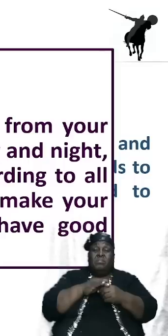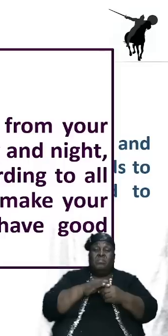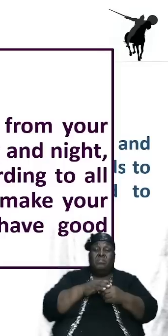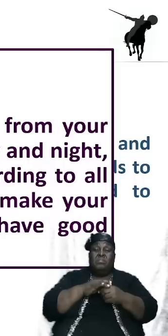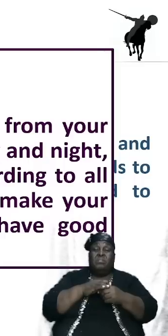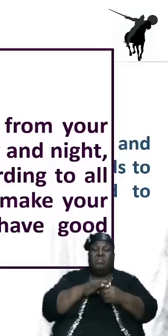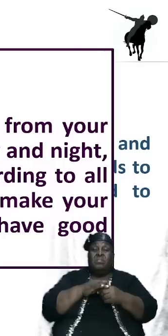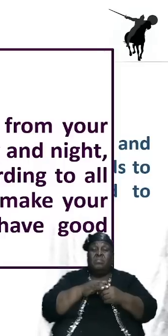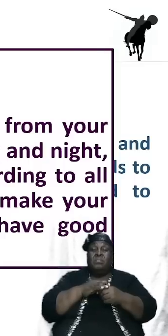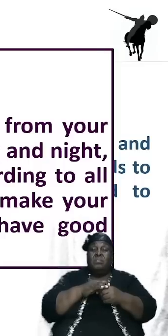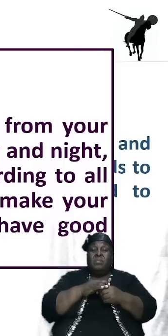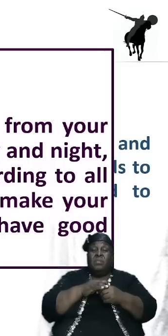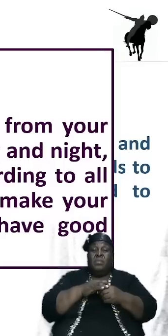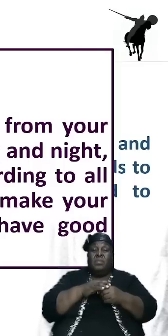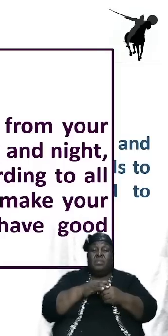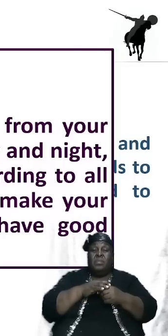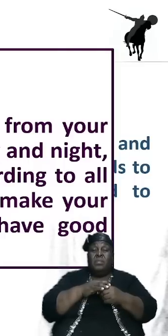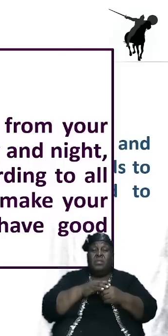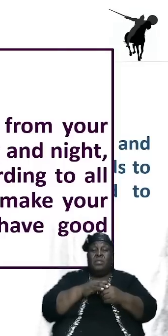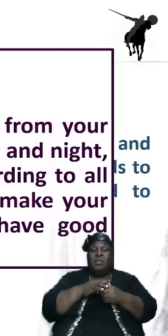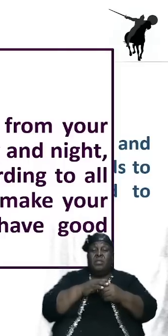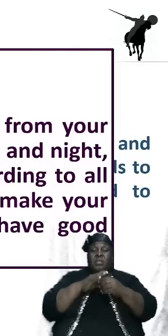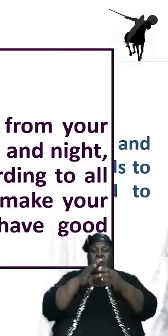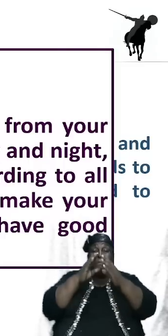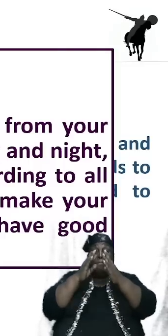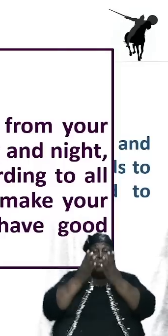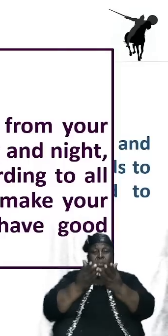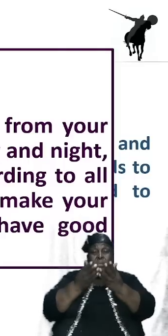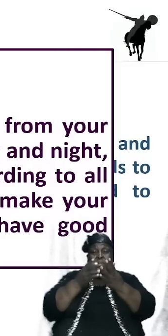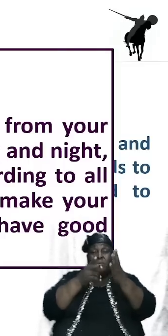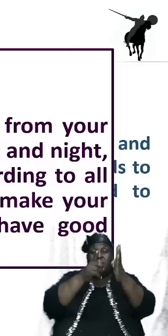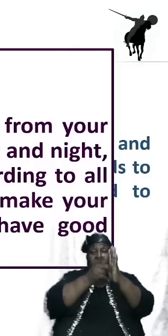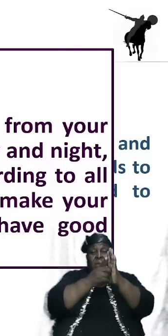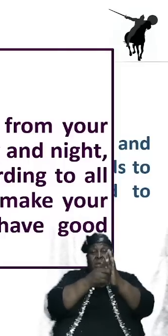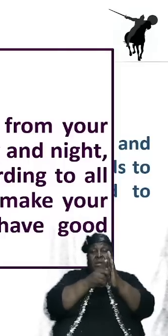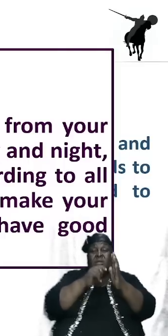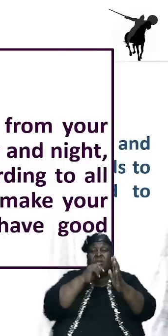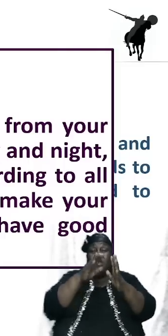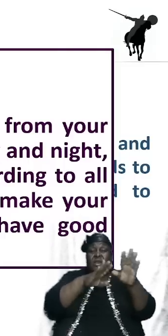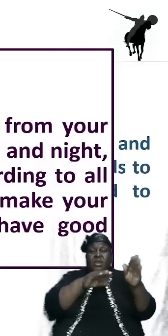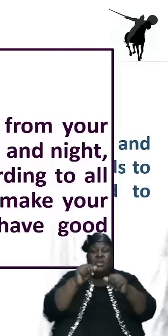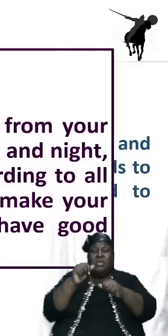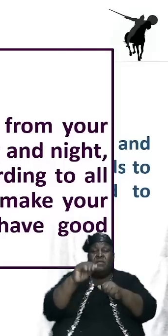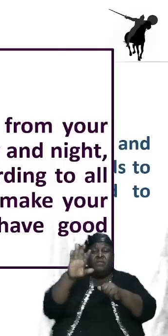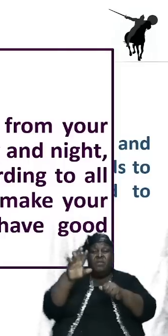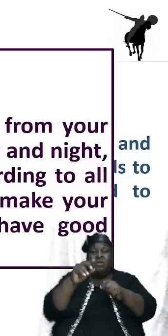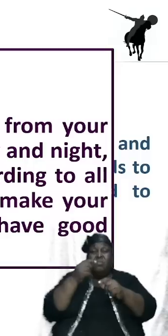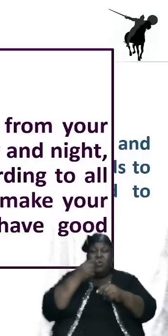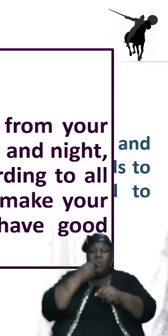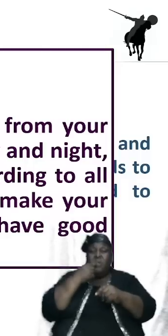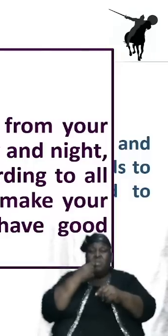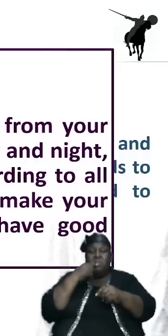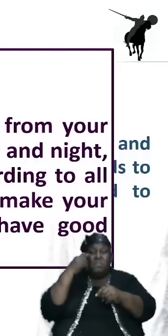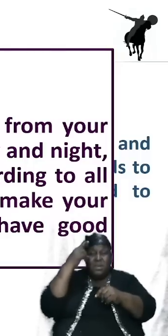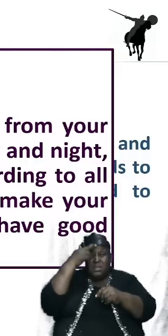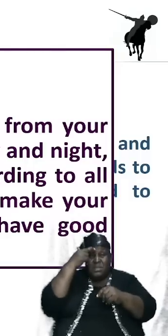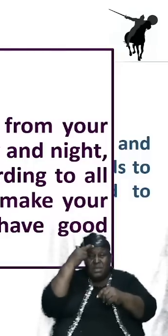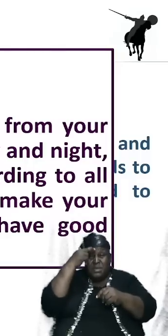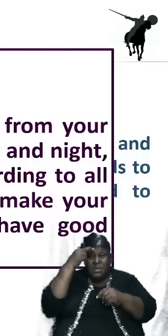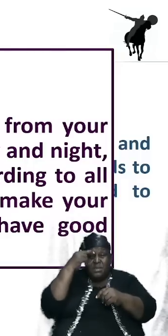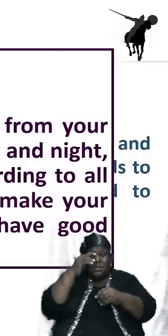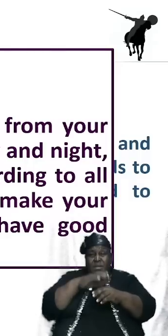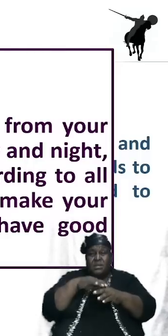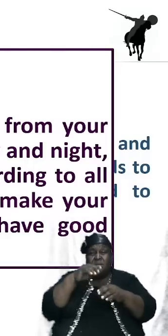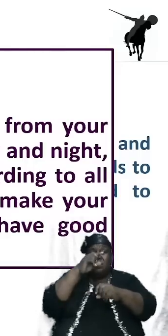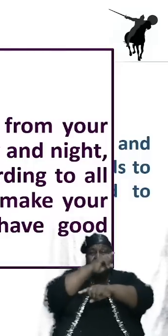8 that the book of the law shall not depart of your mouth, but you shall meditate on it day and night, so that you may be careful to do